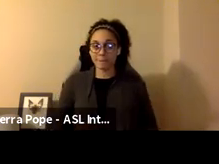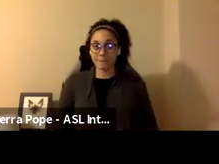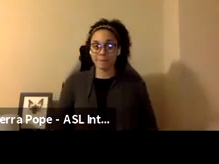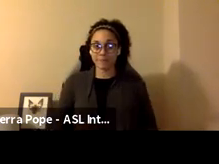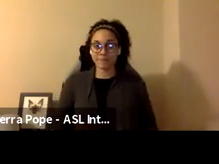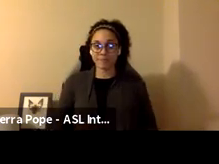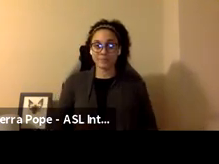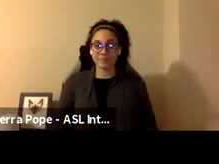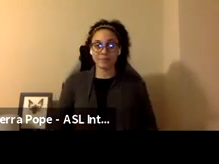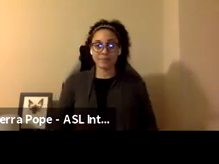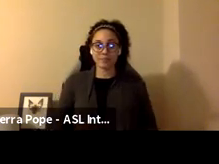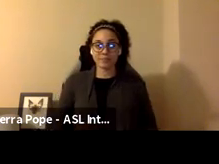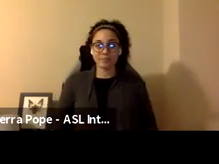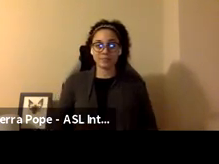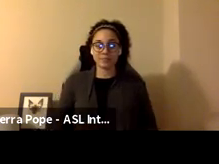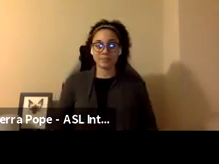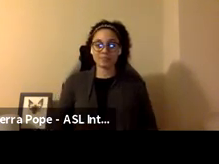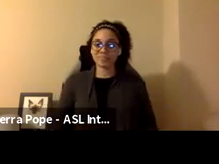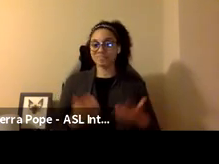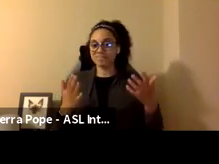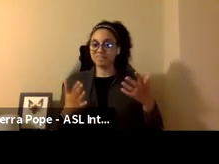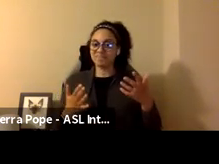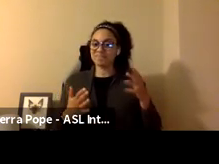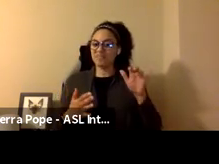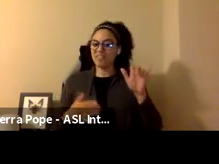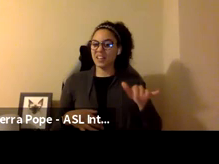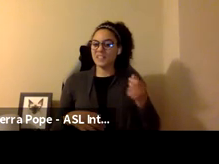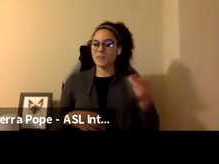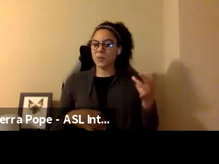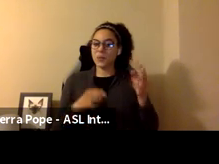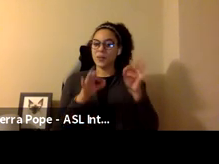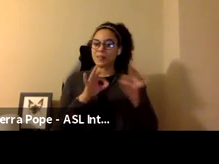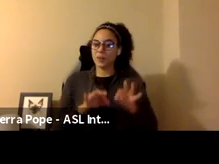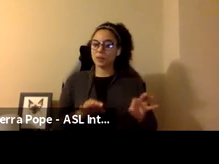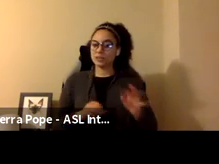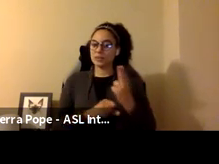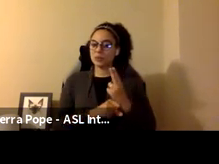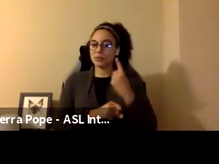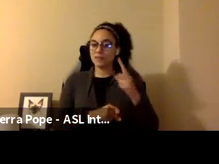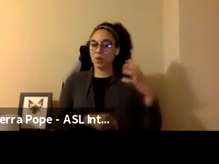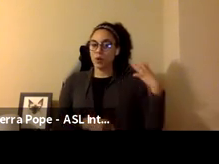use. Yeah, so that's some coaching language to help.